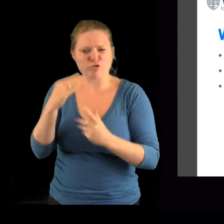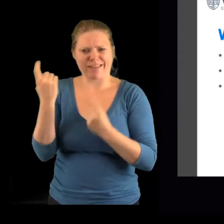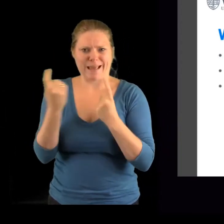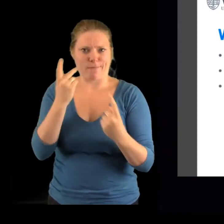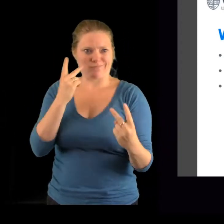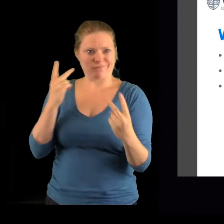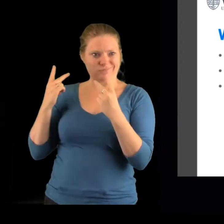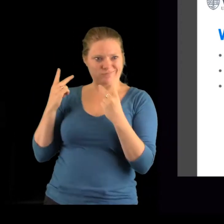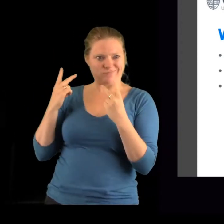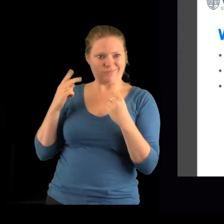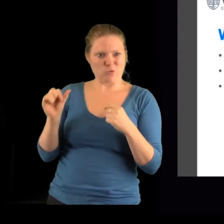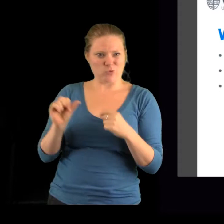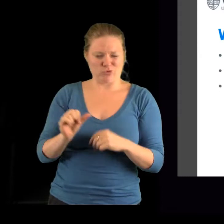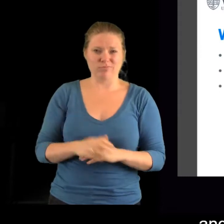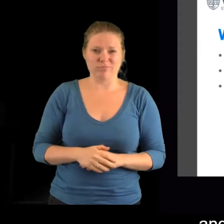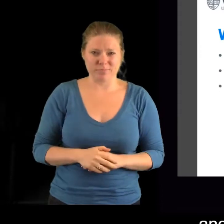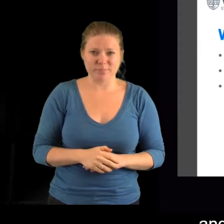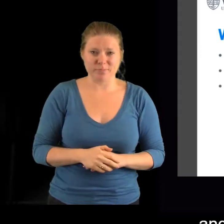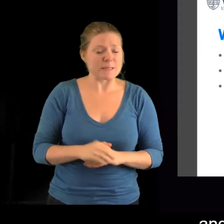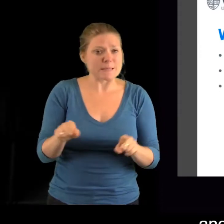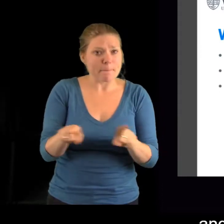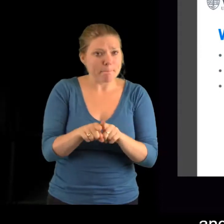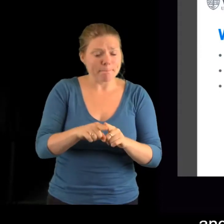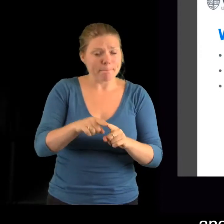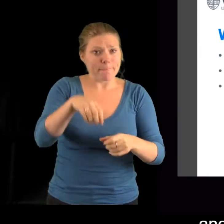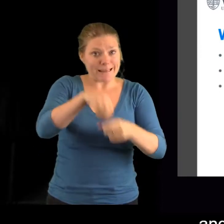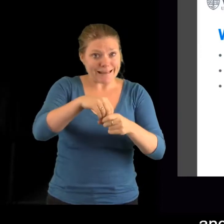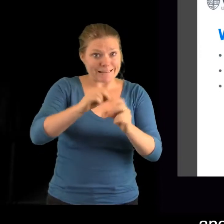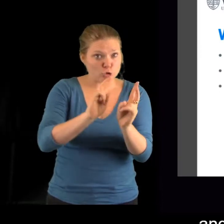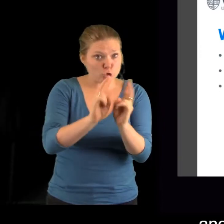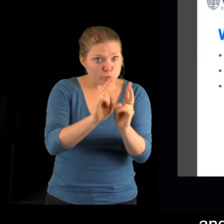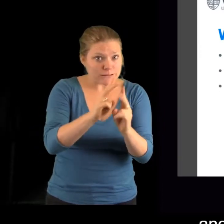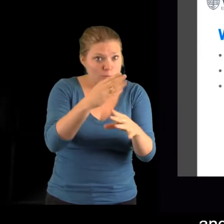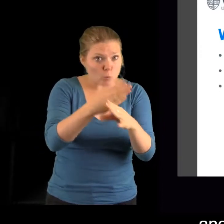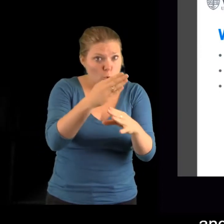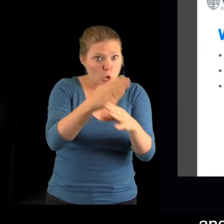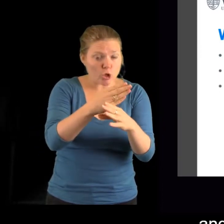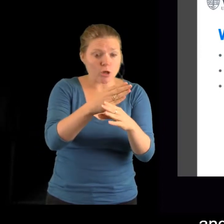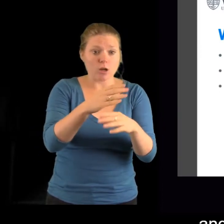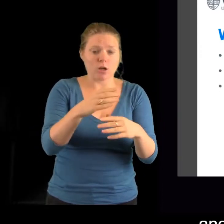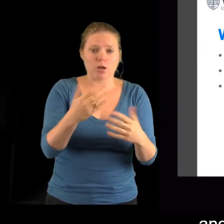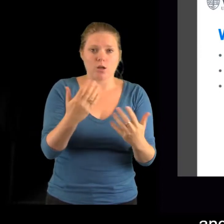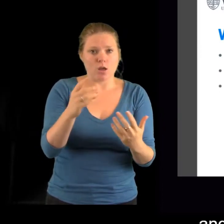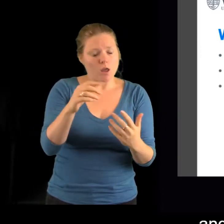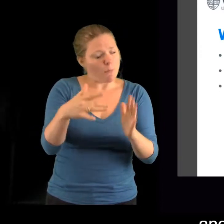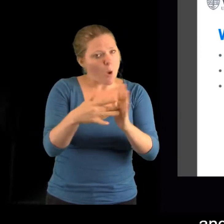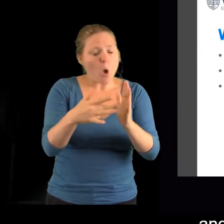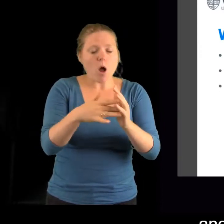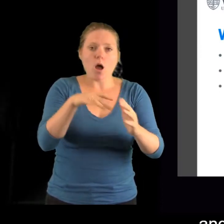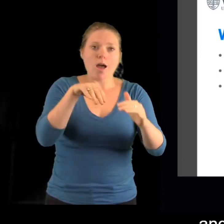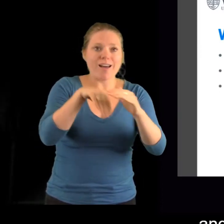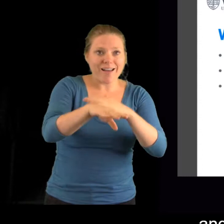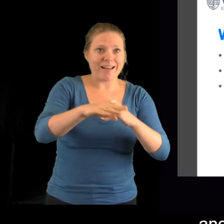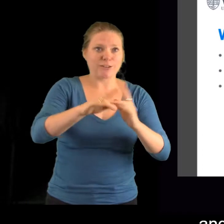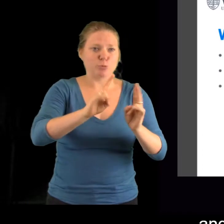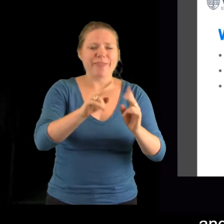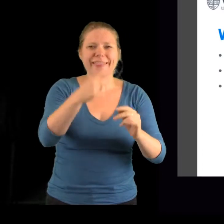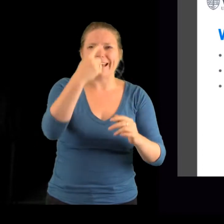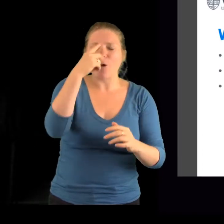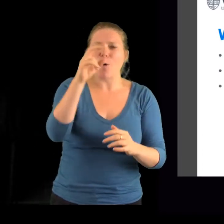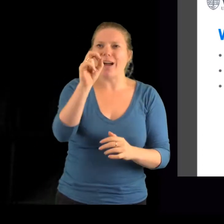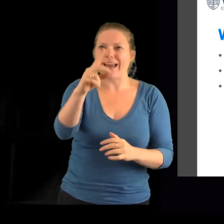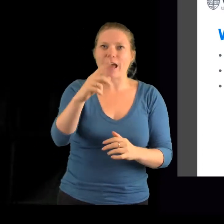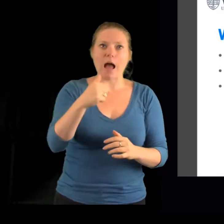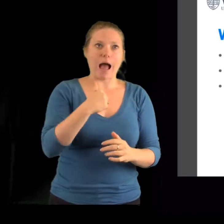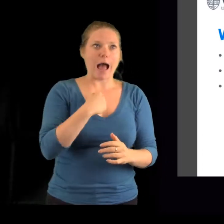an interpreting assignment and you're reflecting in the moment, you're not going to be able to necessarily write down everything.